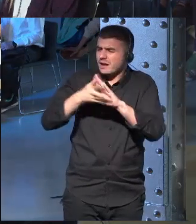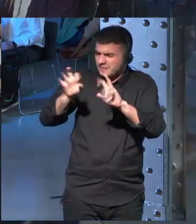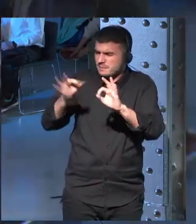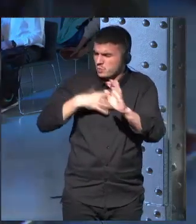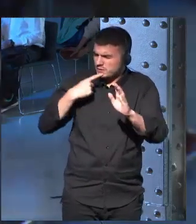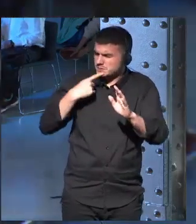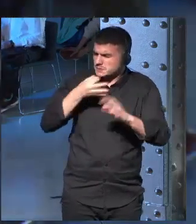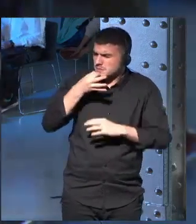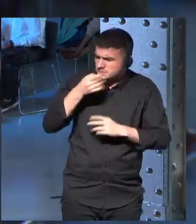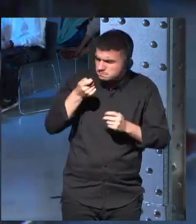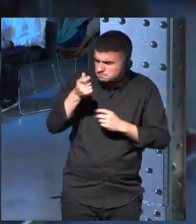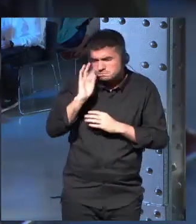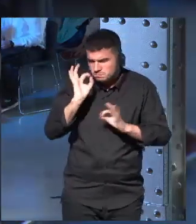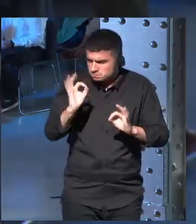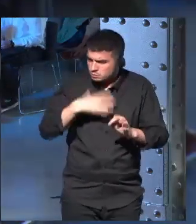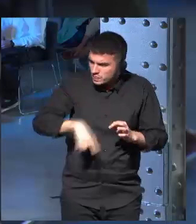Well,